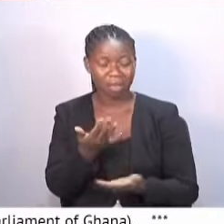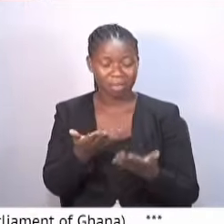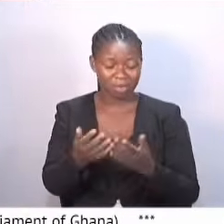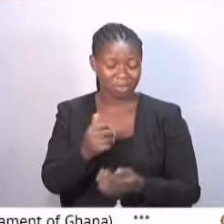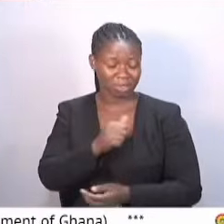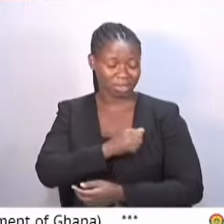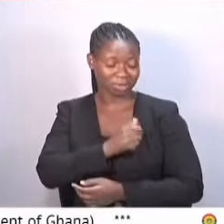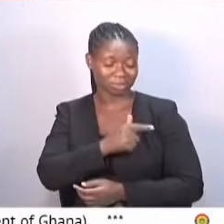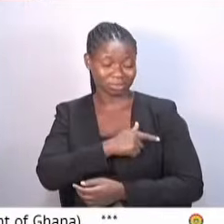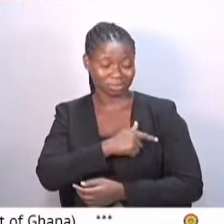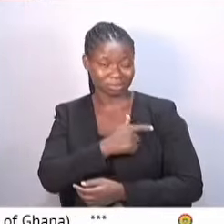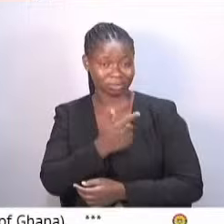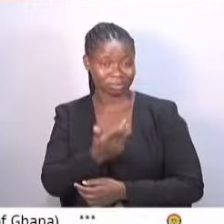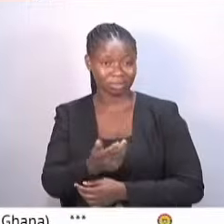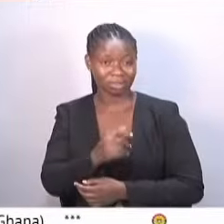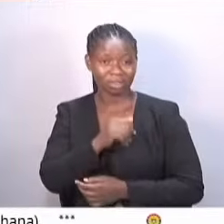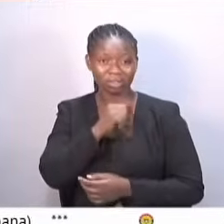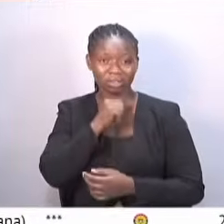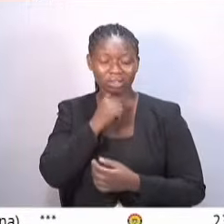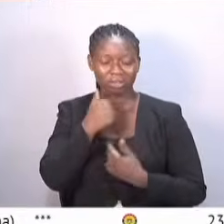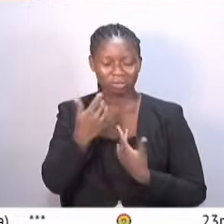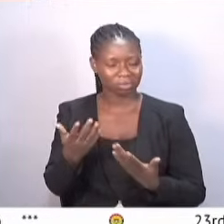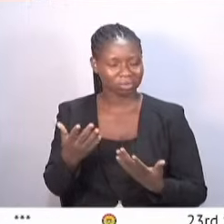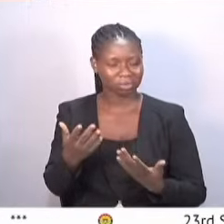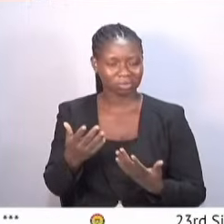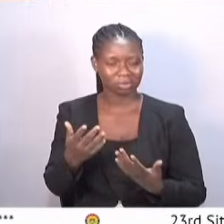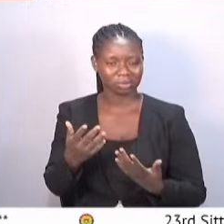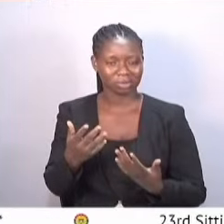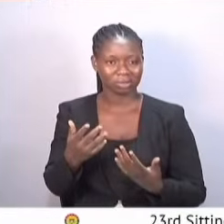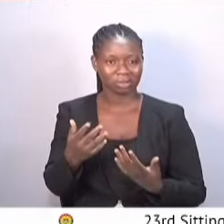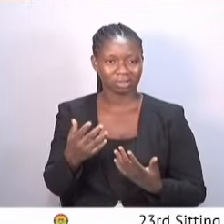the Attorney General doesn't find this